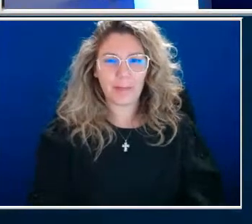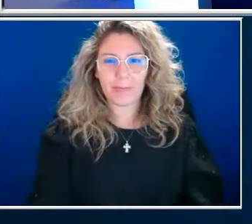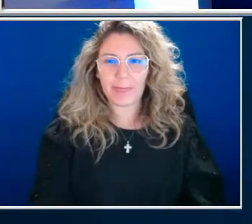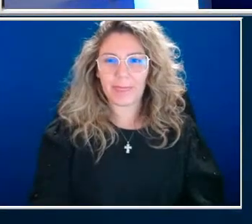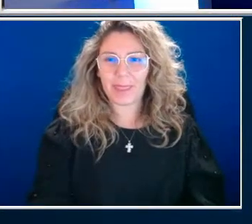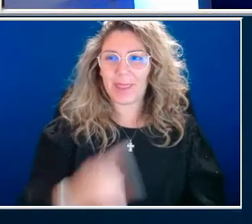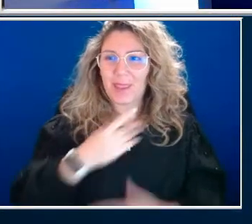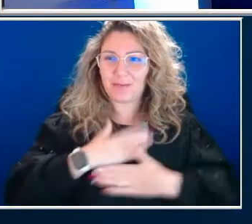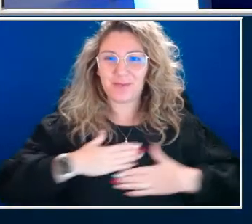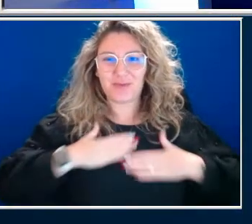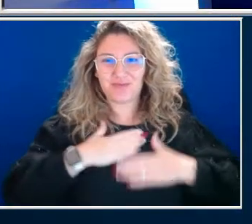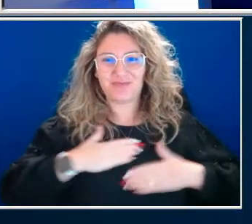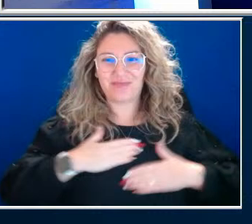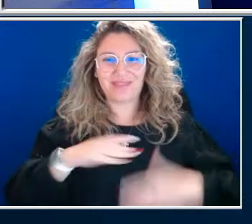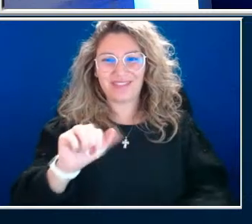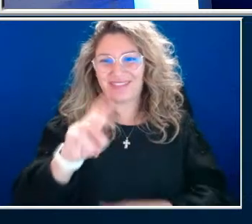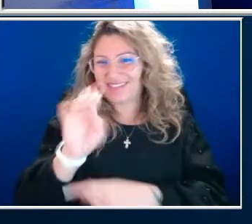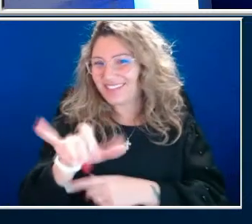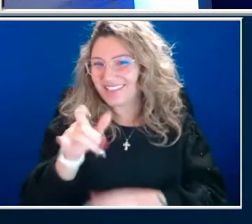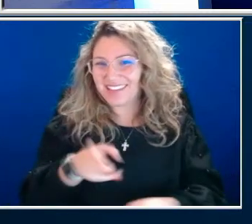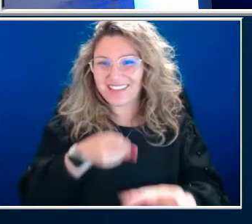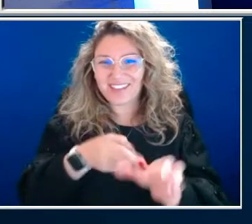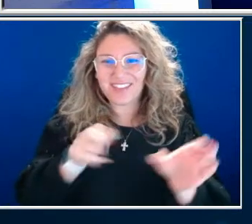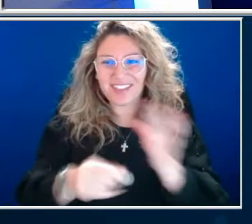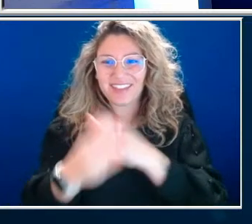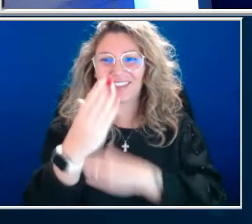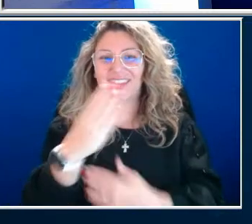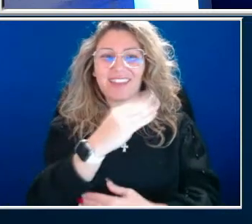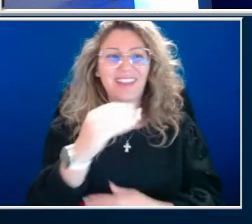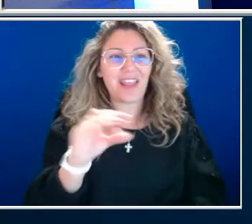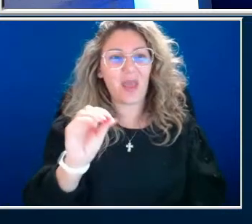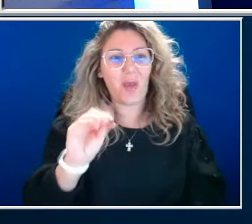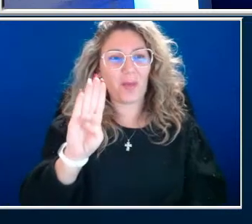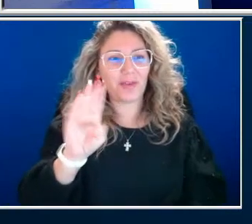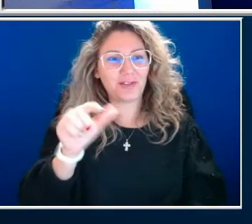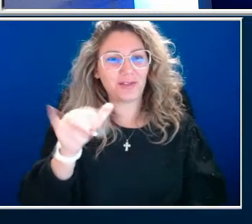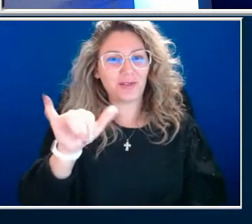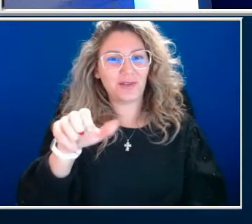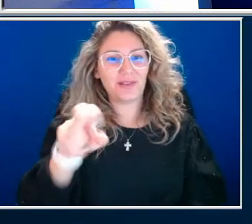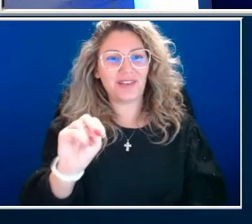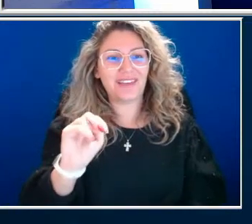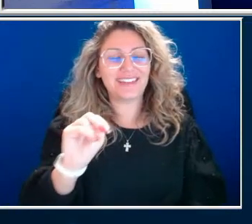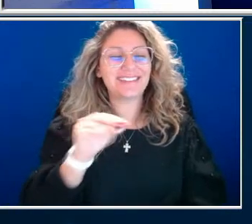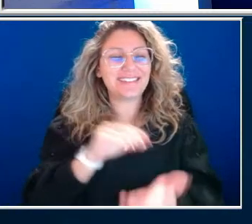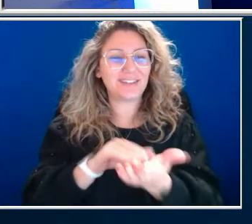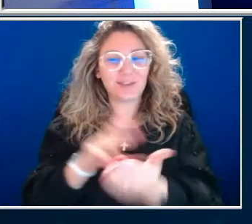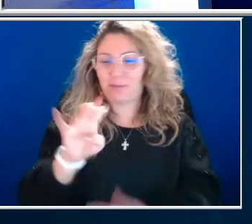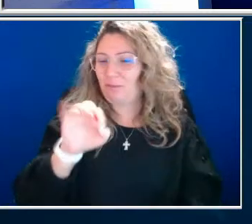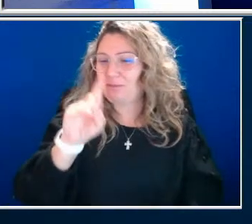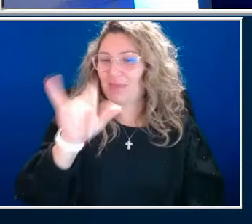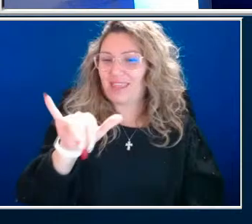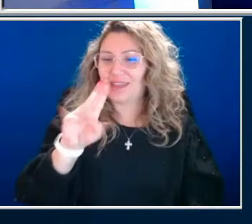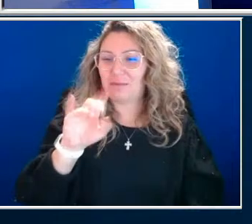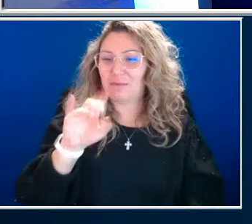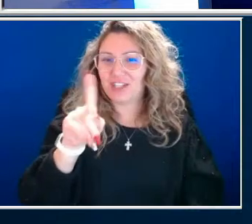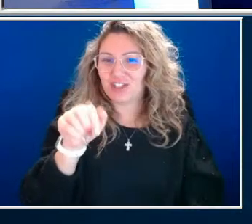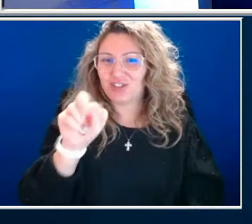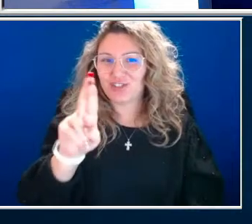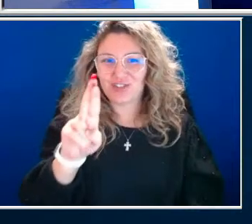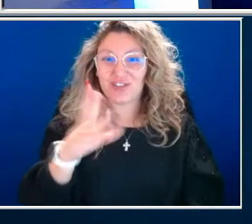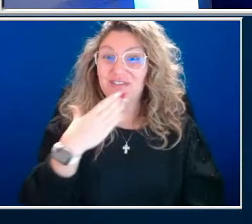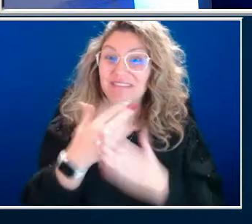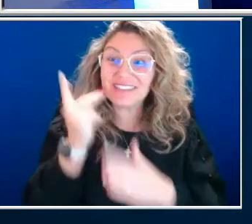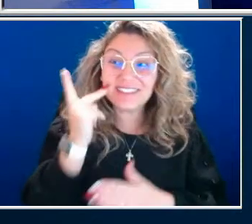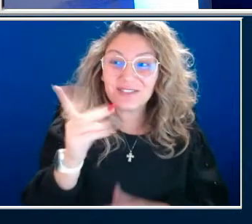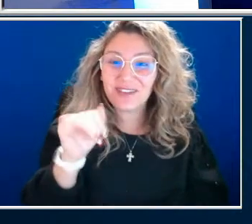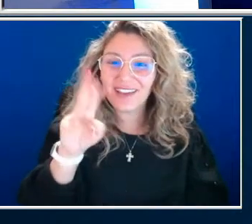Amy joining us this morning, along with her OBGYN, Dr. Melanie Meister. How are you? Good. Good to see you, Amy. Thank you so much for